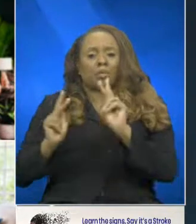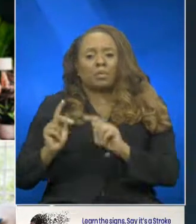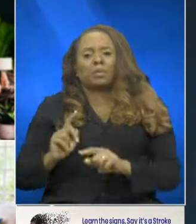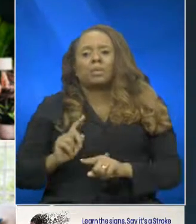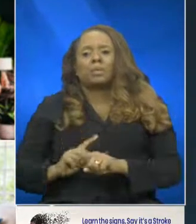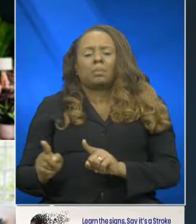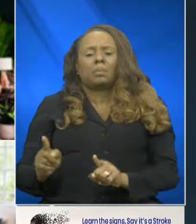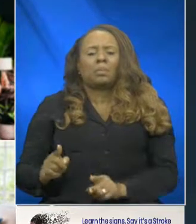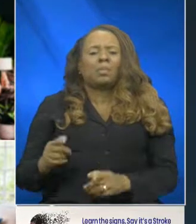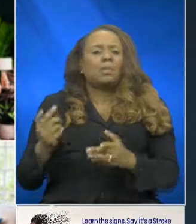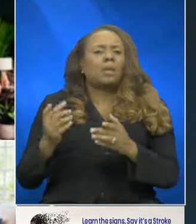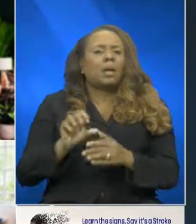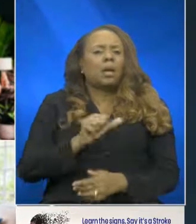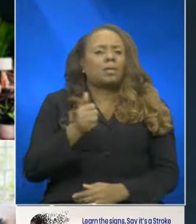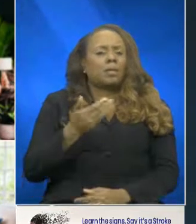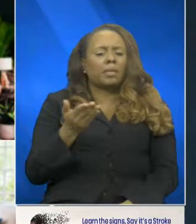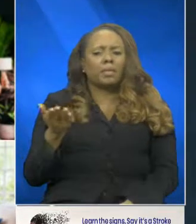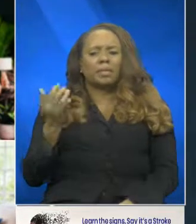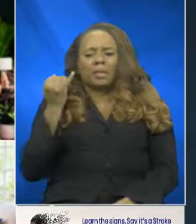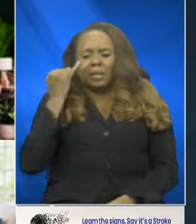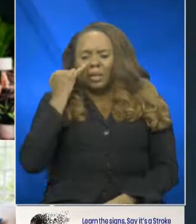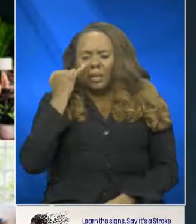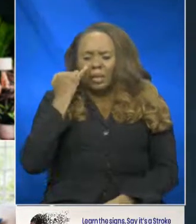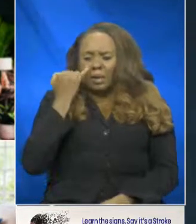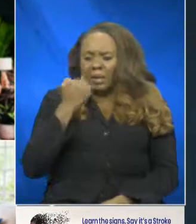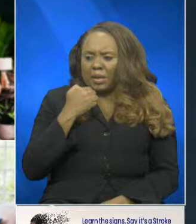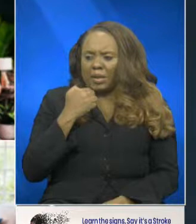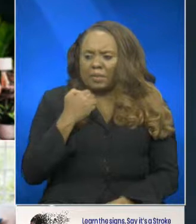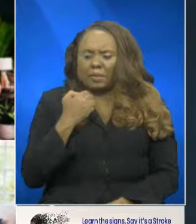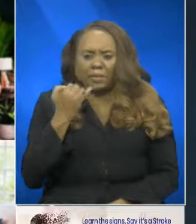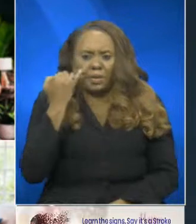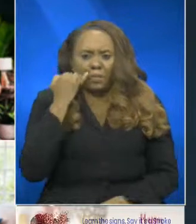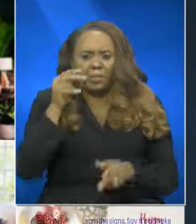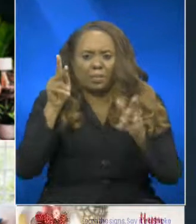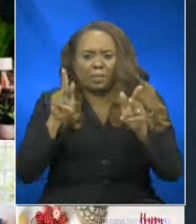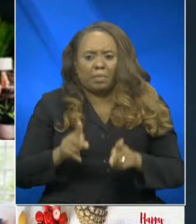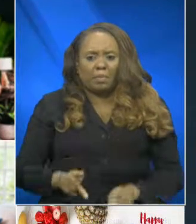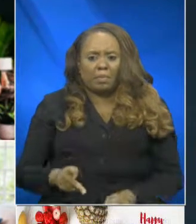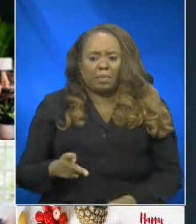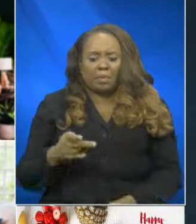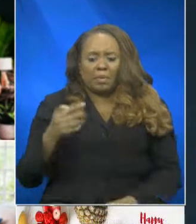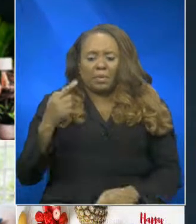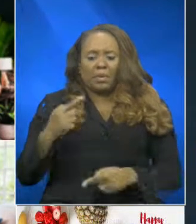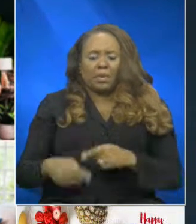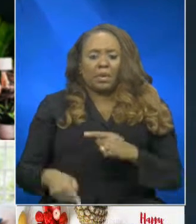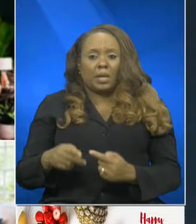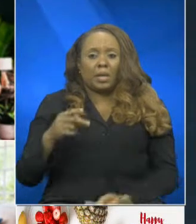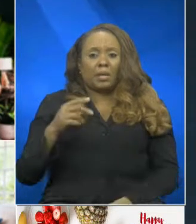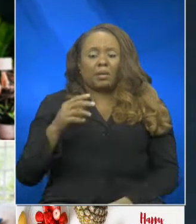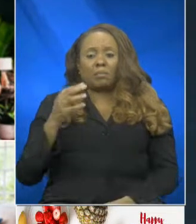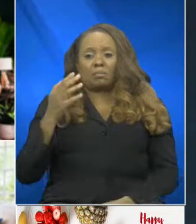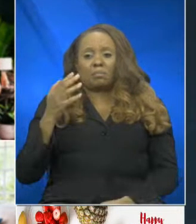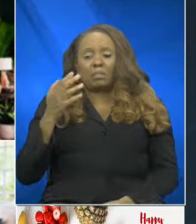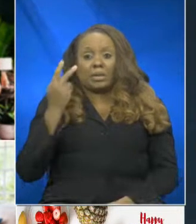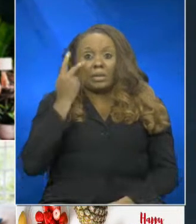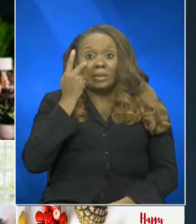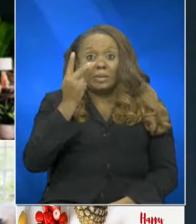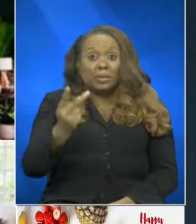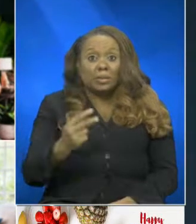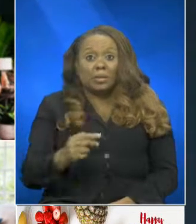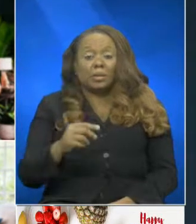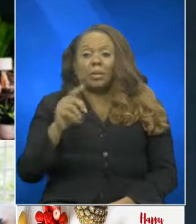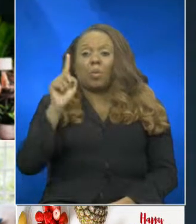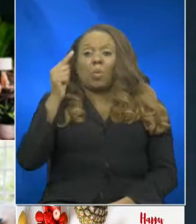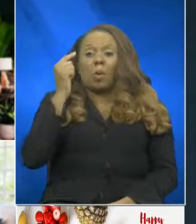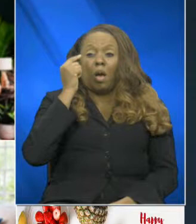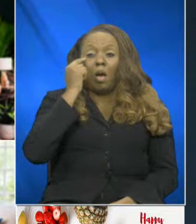I heard a patient come in, a hypertensive patient in particular, and told me that they'd lost vision in one eye. That has also